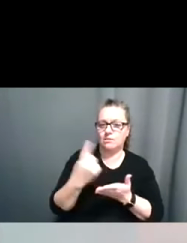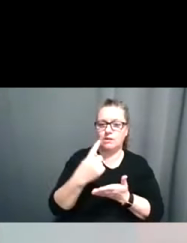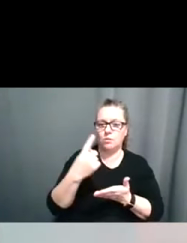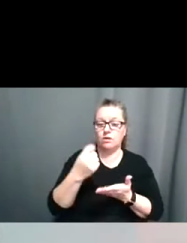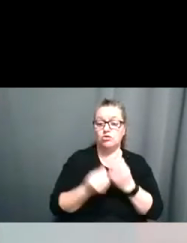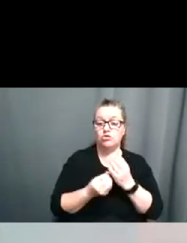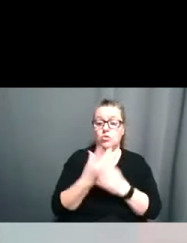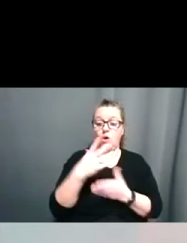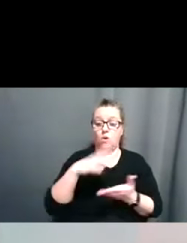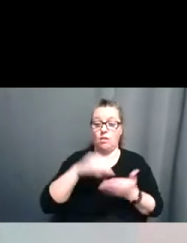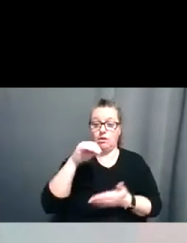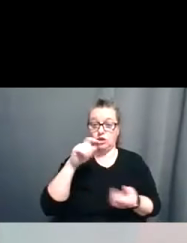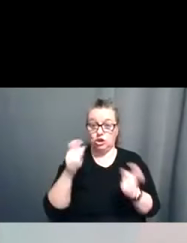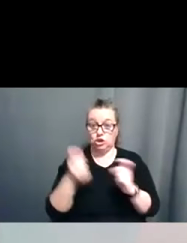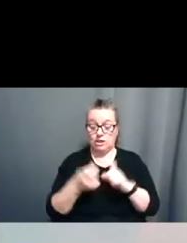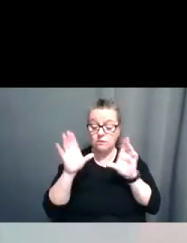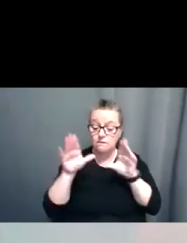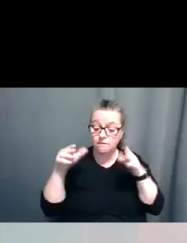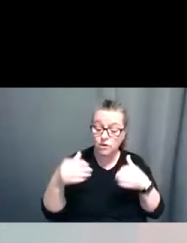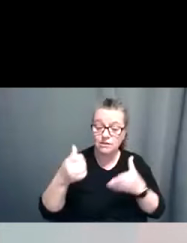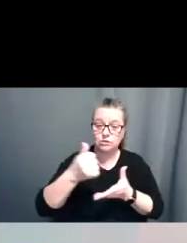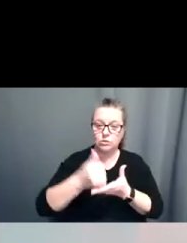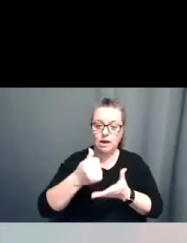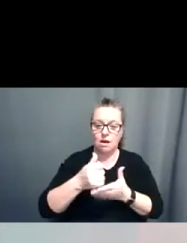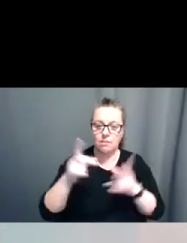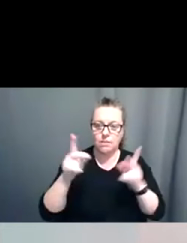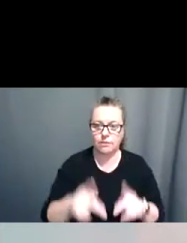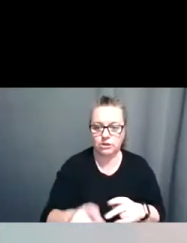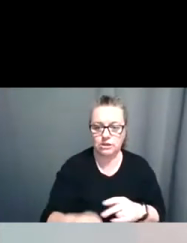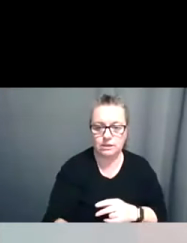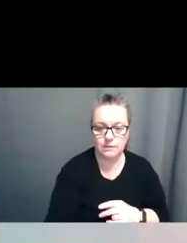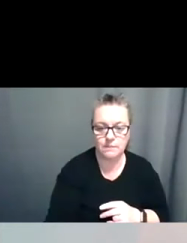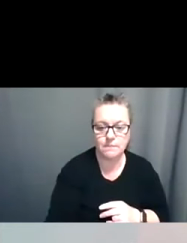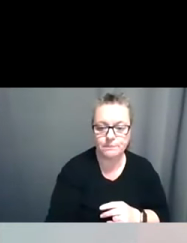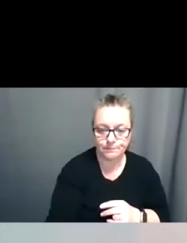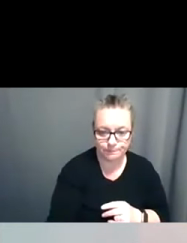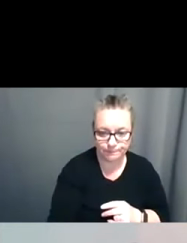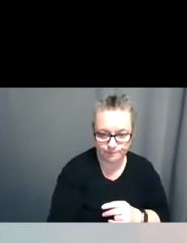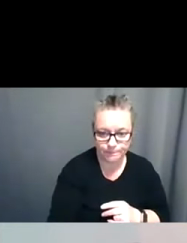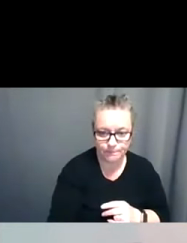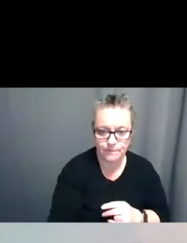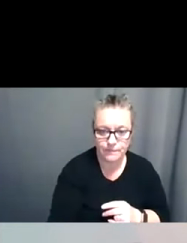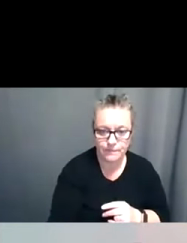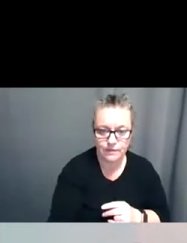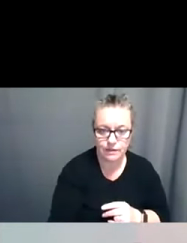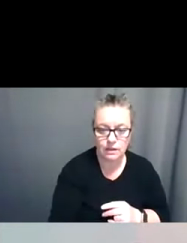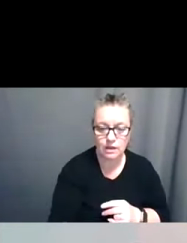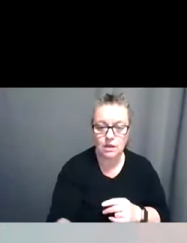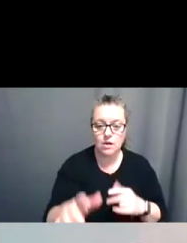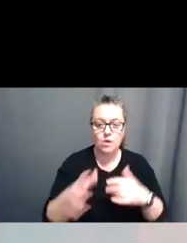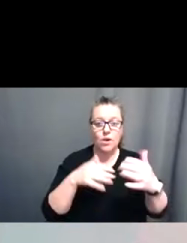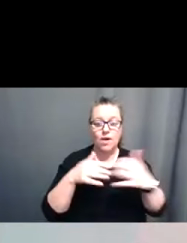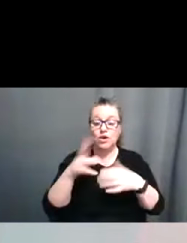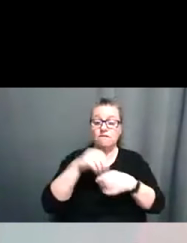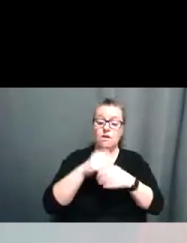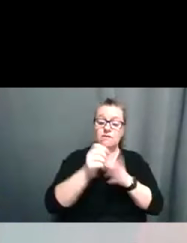change. The focus is on helping the person improve, whether it involves a skill, an idea, knowledge, a particular practice,